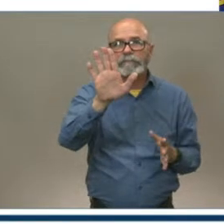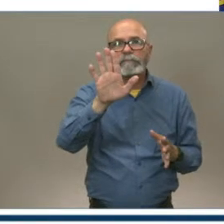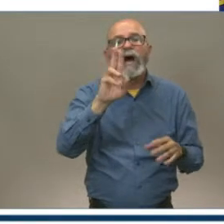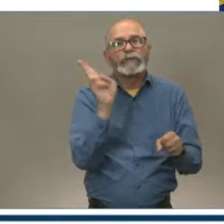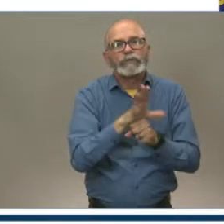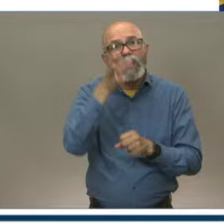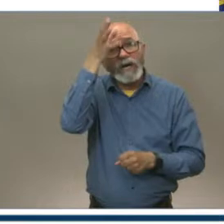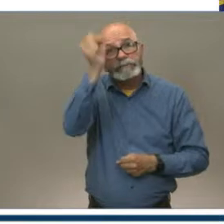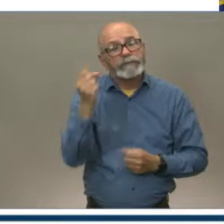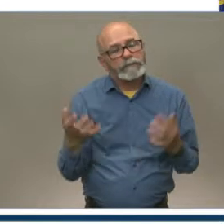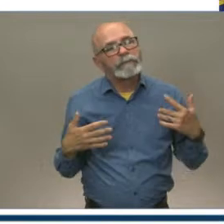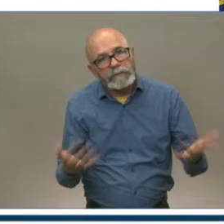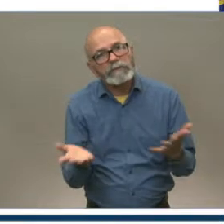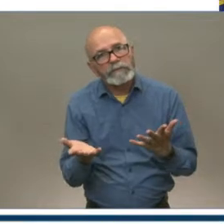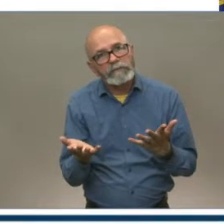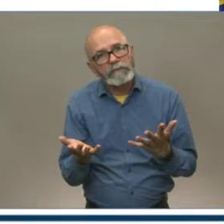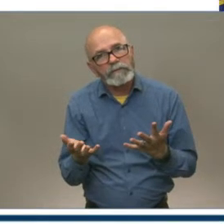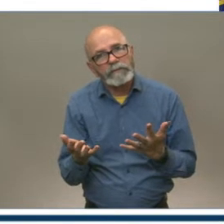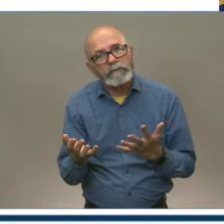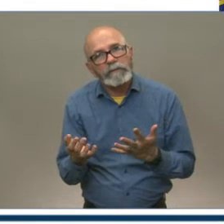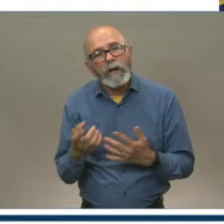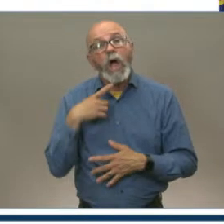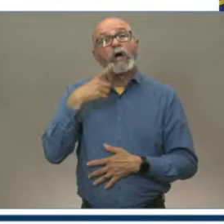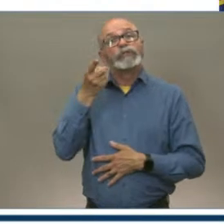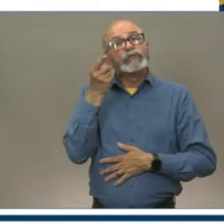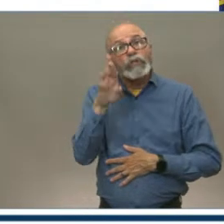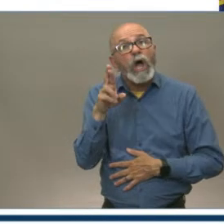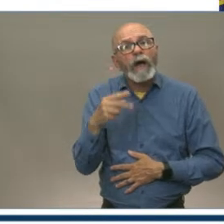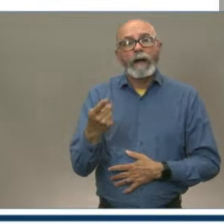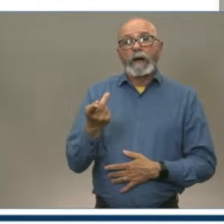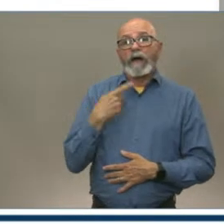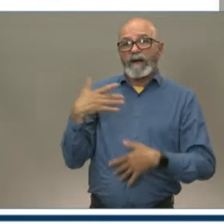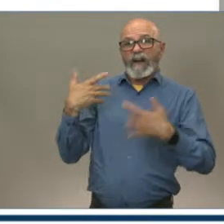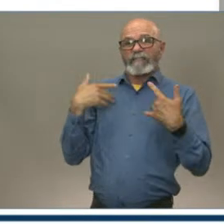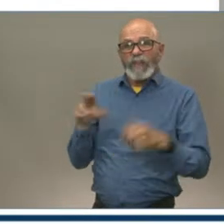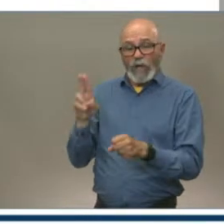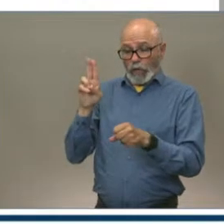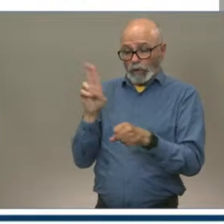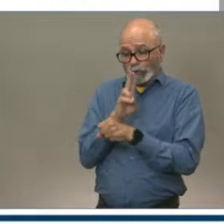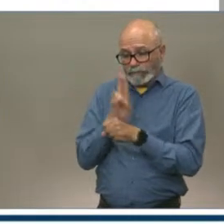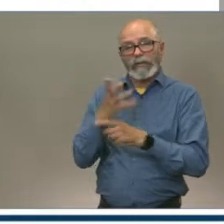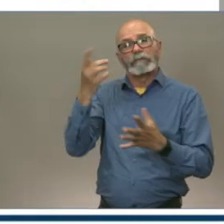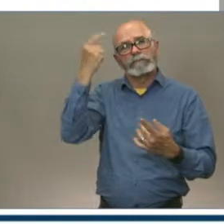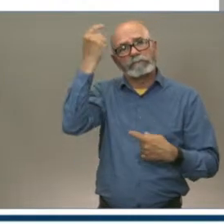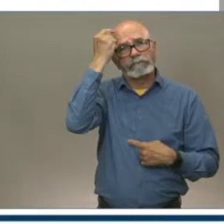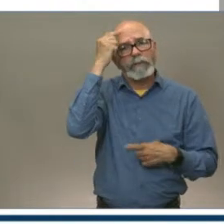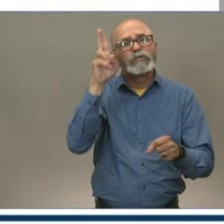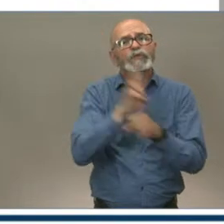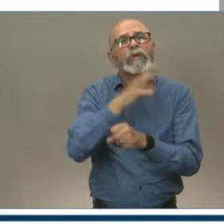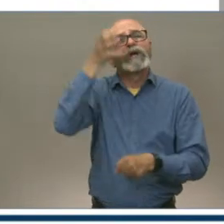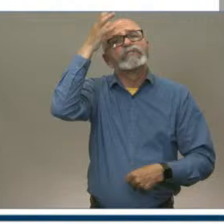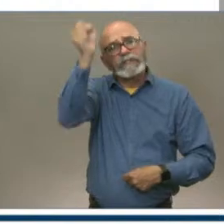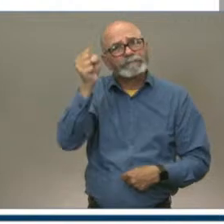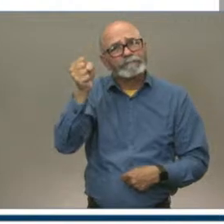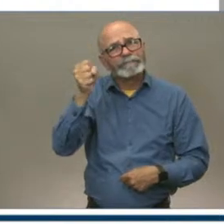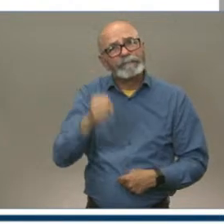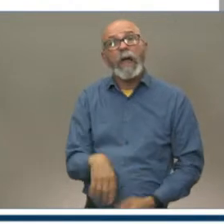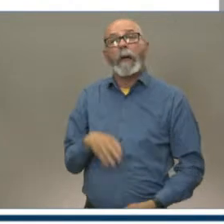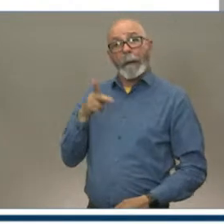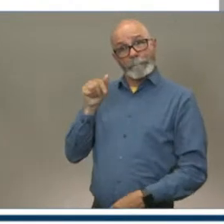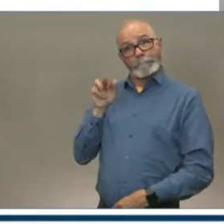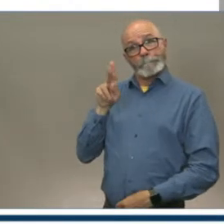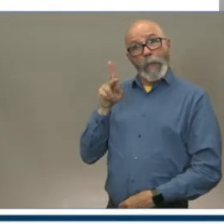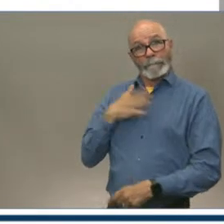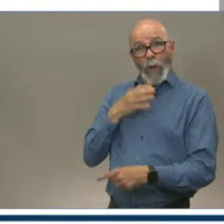Dr. Strang saying that over and over again in previous waves. Use your common sense. If there's a park nearby, there's no defined boundaries. COVID's